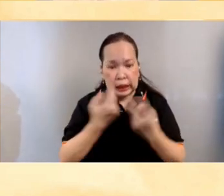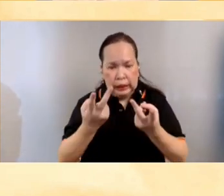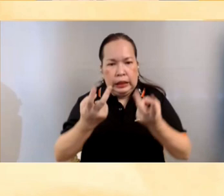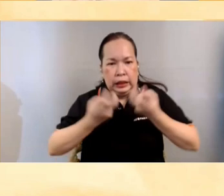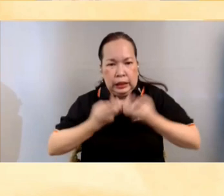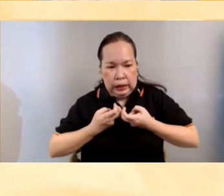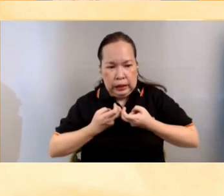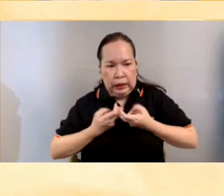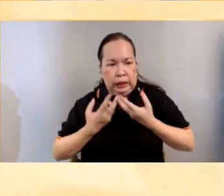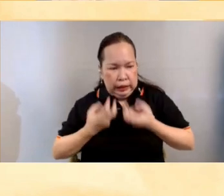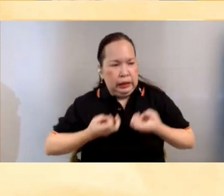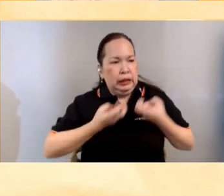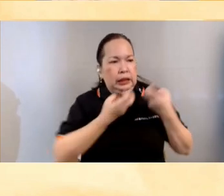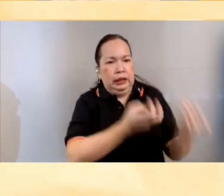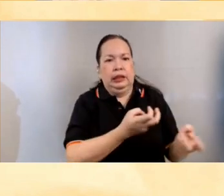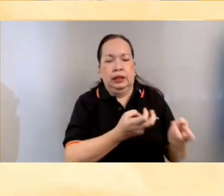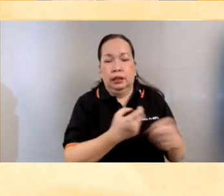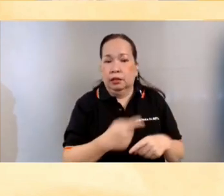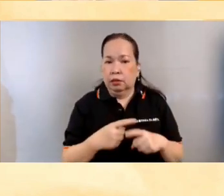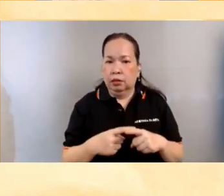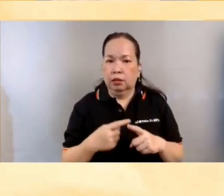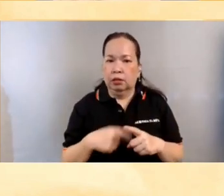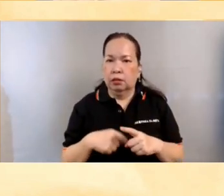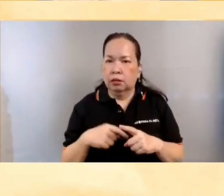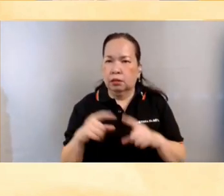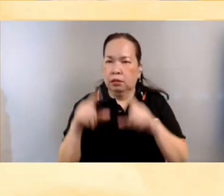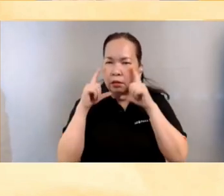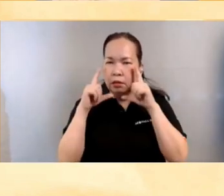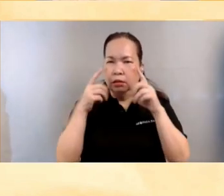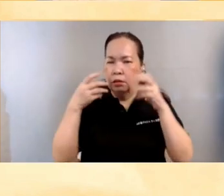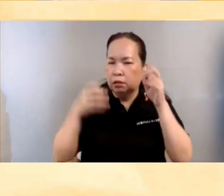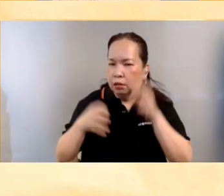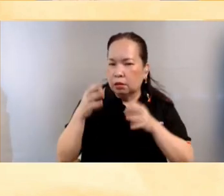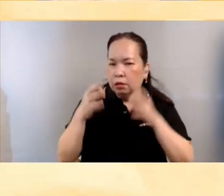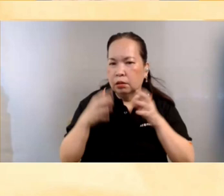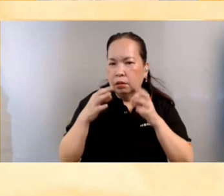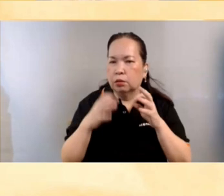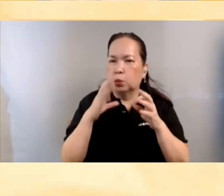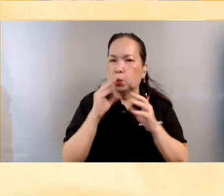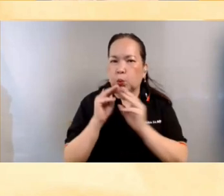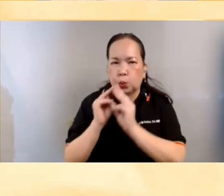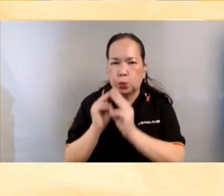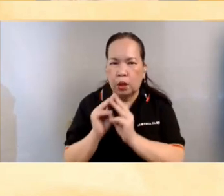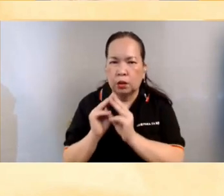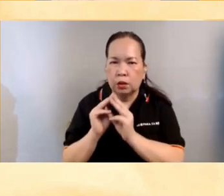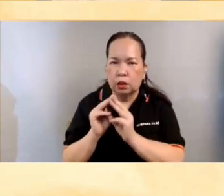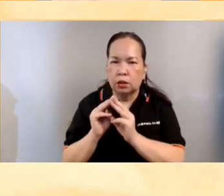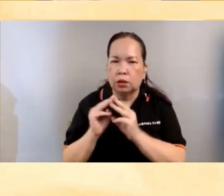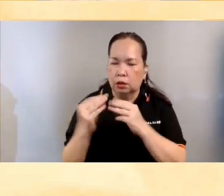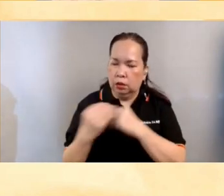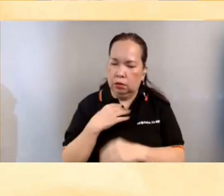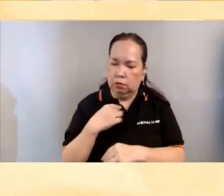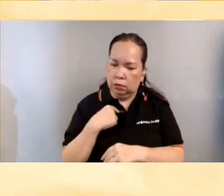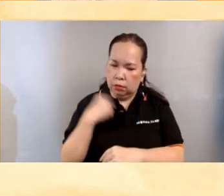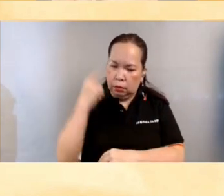community and at home. Harmful stereotypes and prejudice against Muslims also affect child